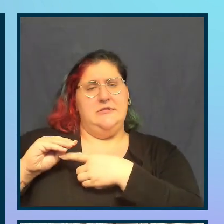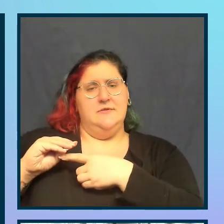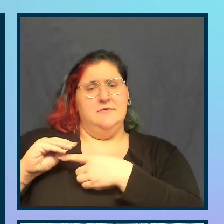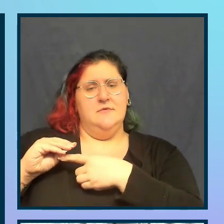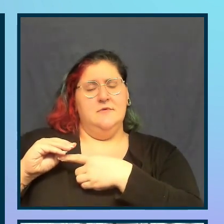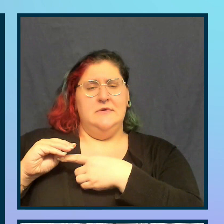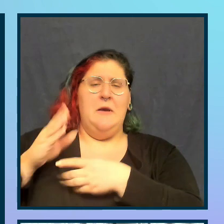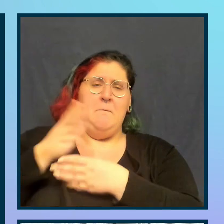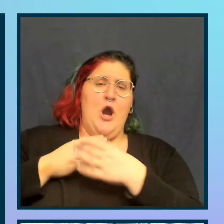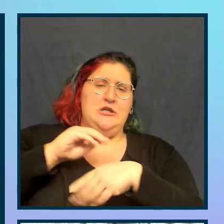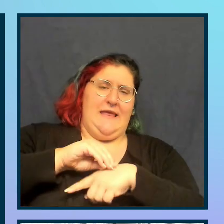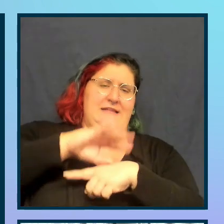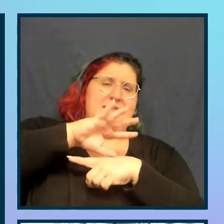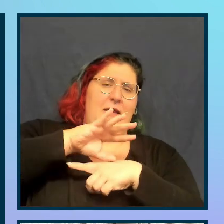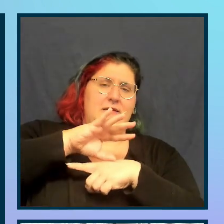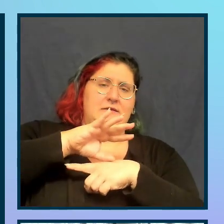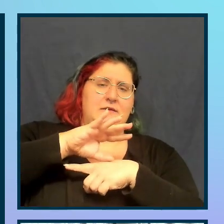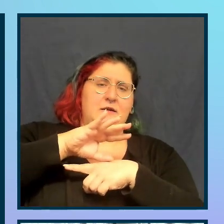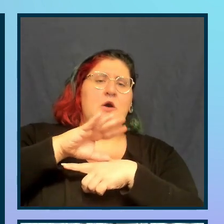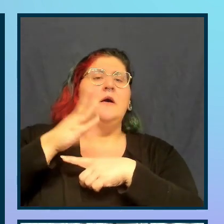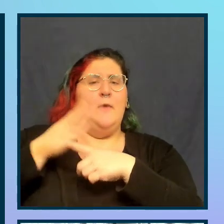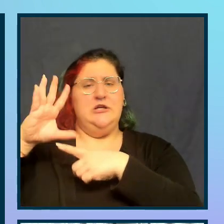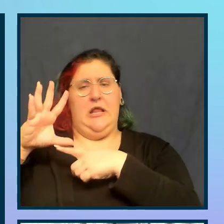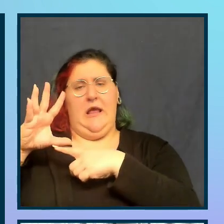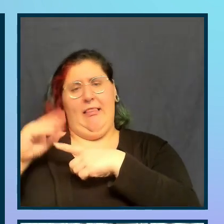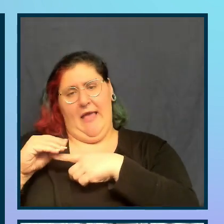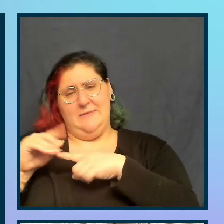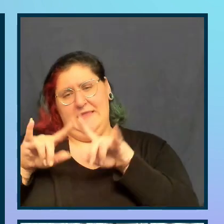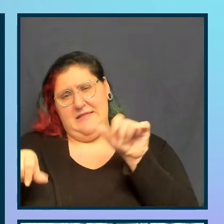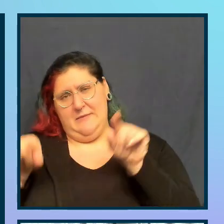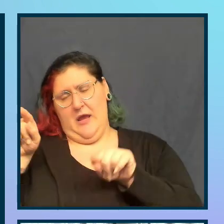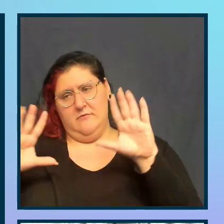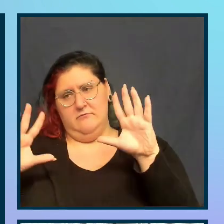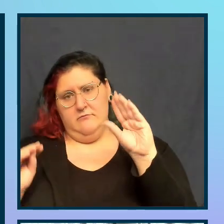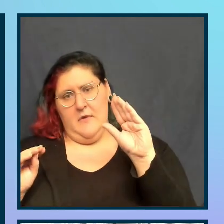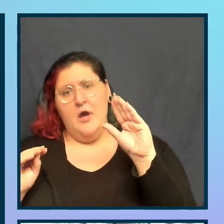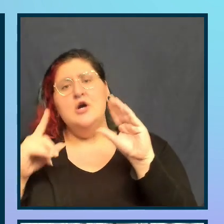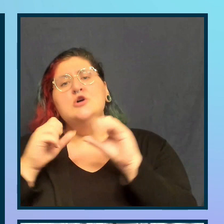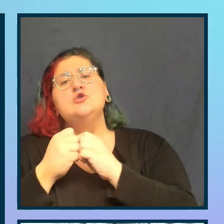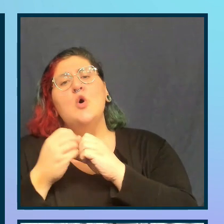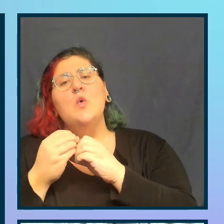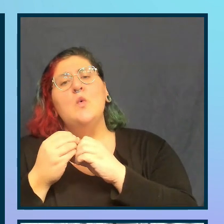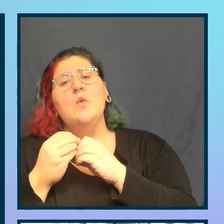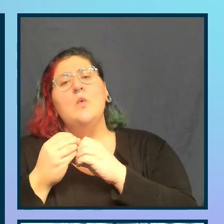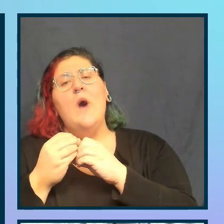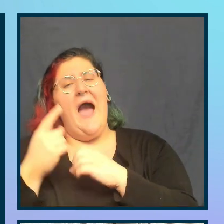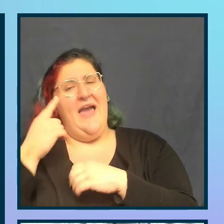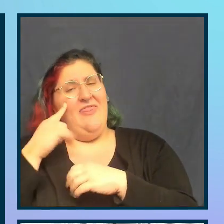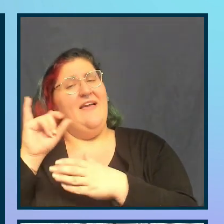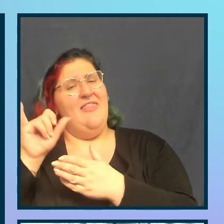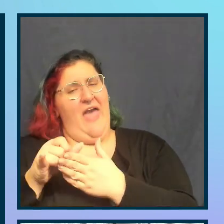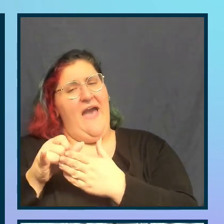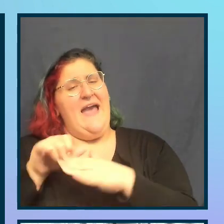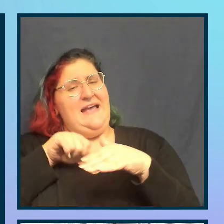collapsed. So it does look like the accessible name is correct, but I don't think this role is quite right. So